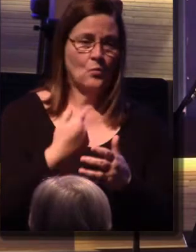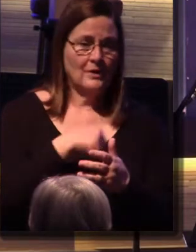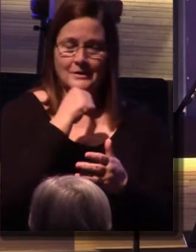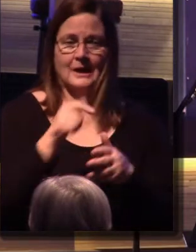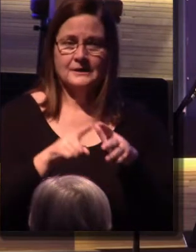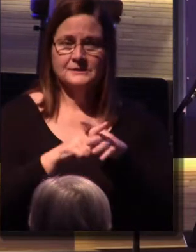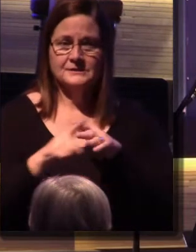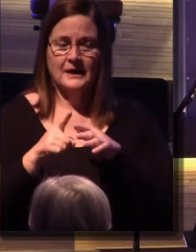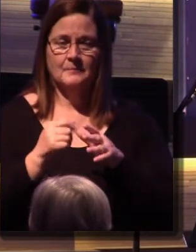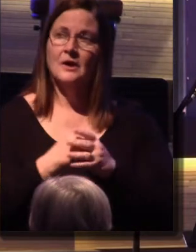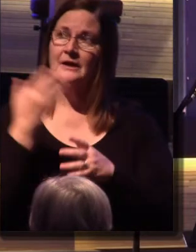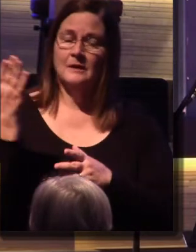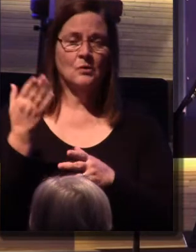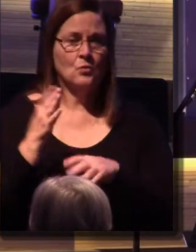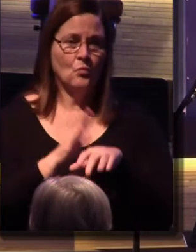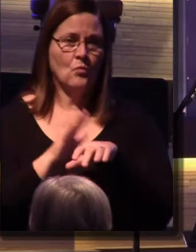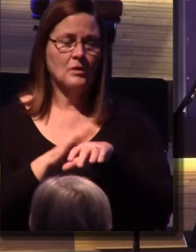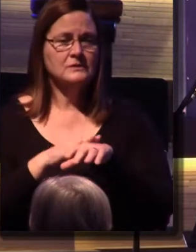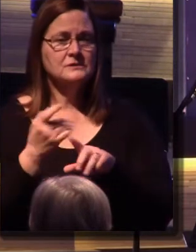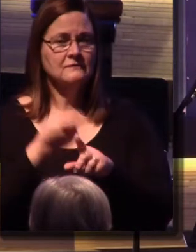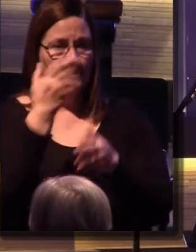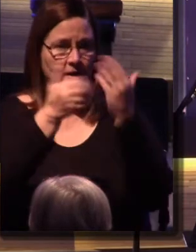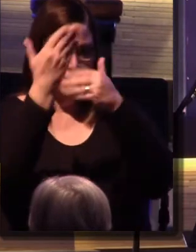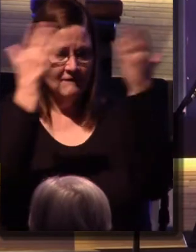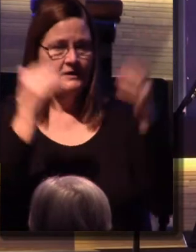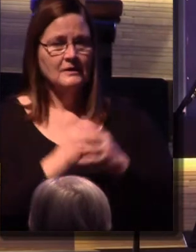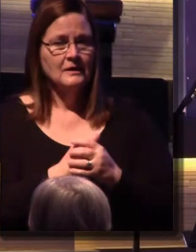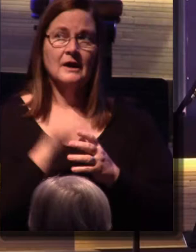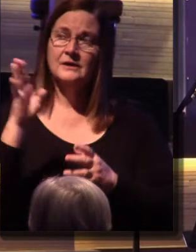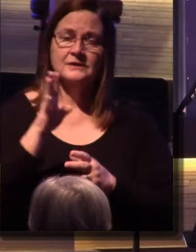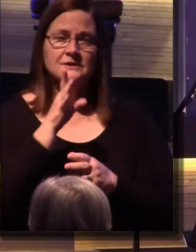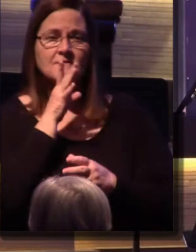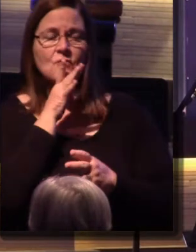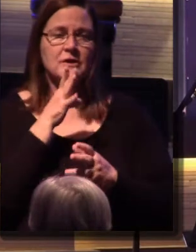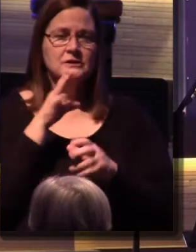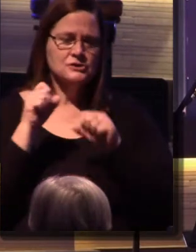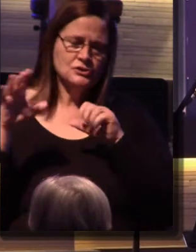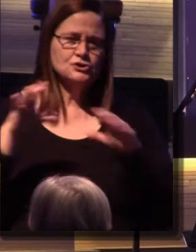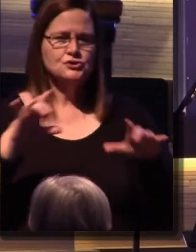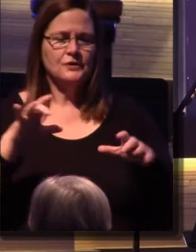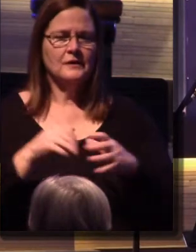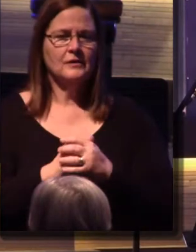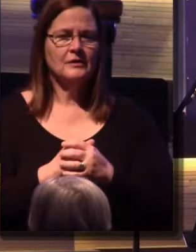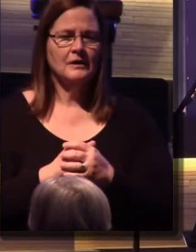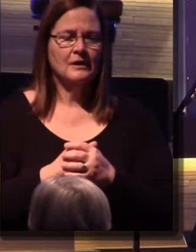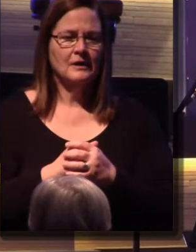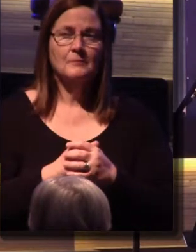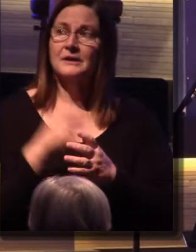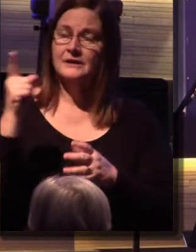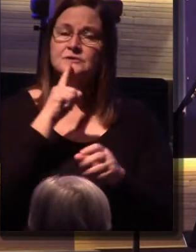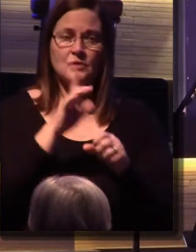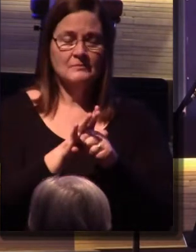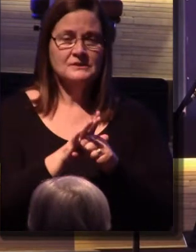from him who warns from heaven. And his voice shook the earth then, but now he has promised, saying, 'Yet